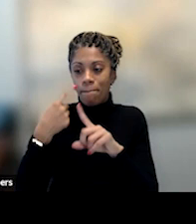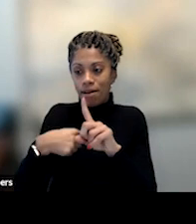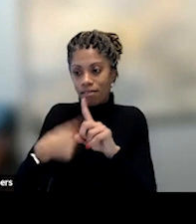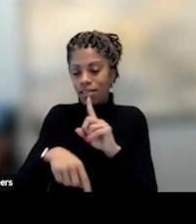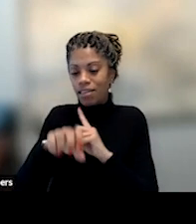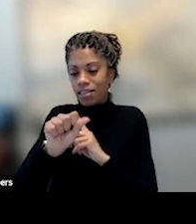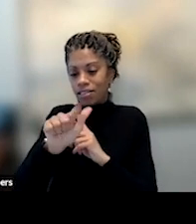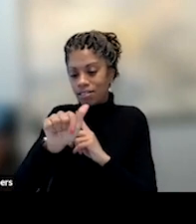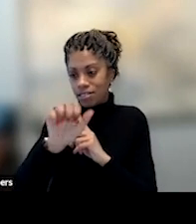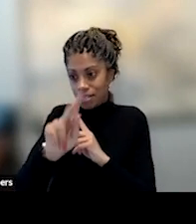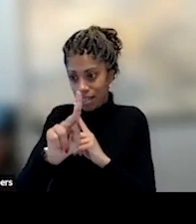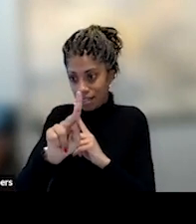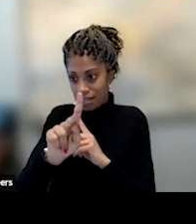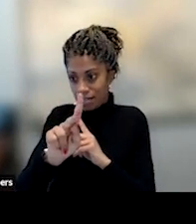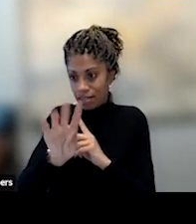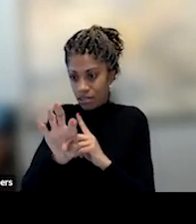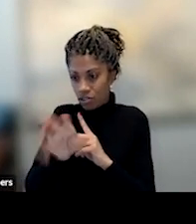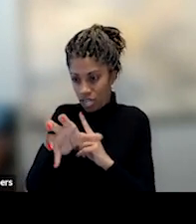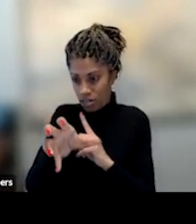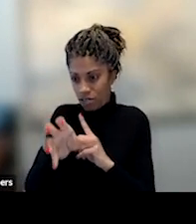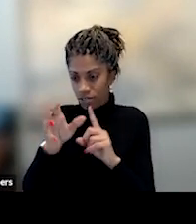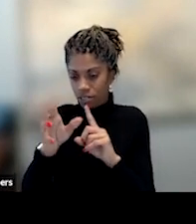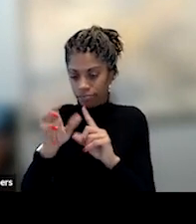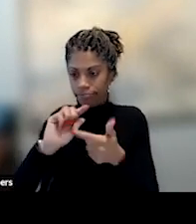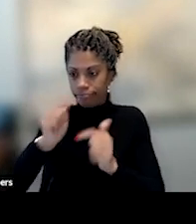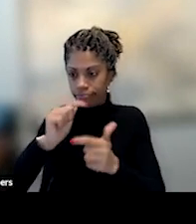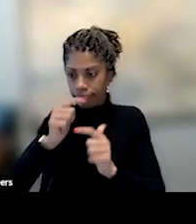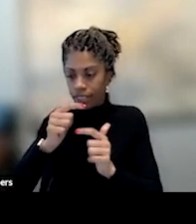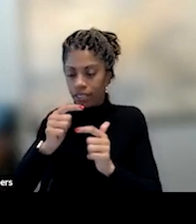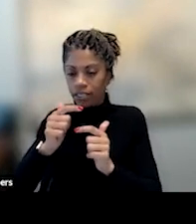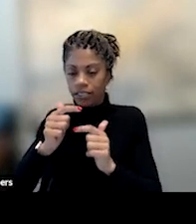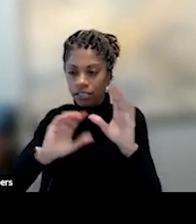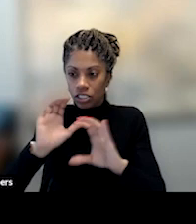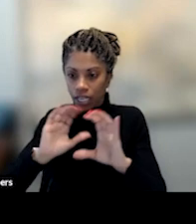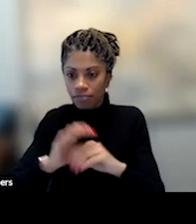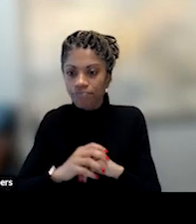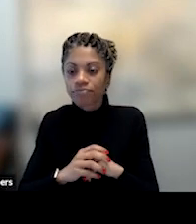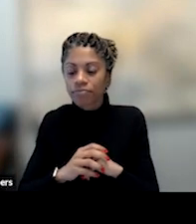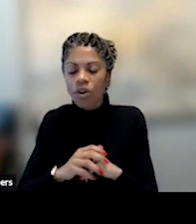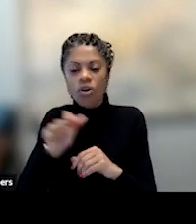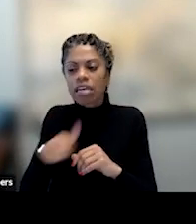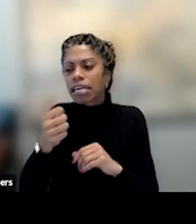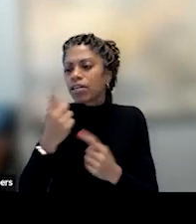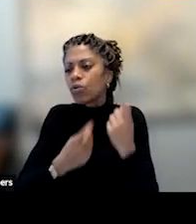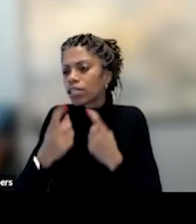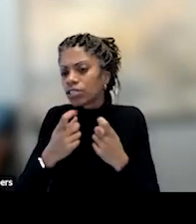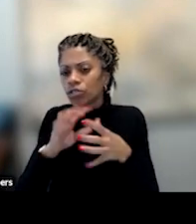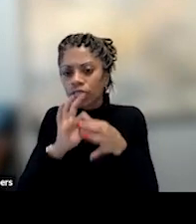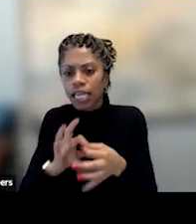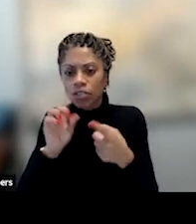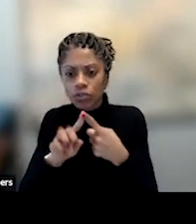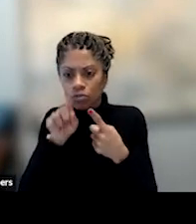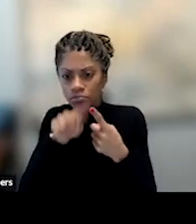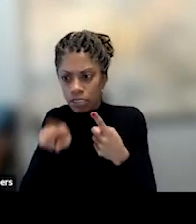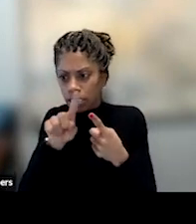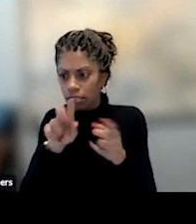really trusted, close-knit group of folks to help you with problems or questions, or really anything around those things that